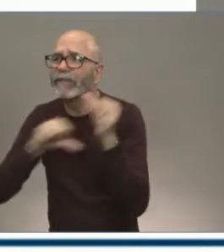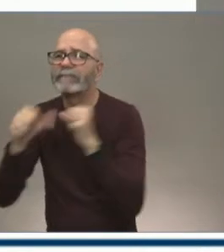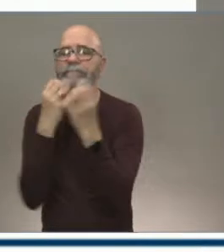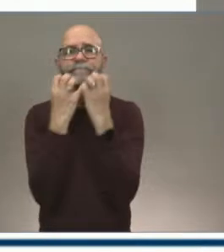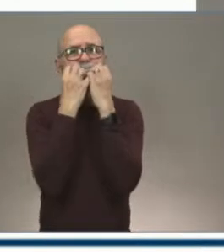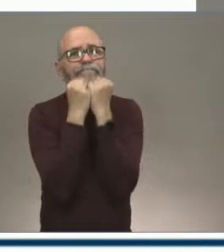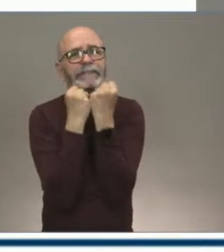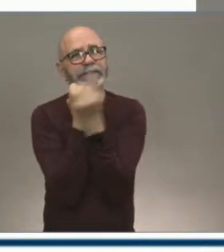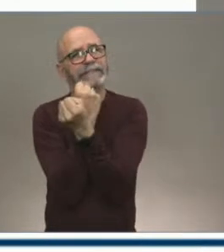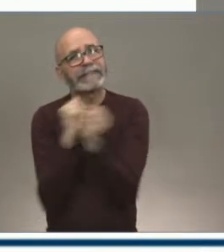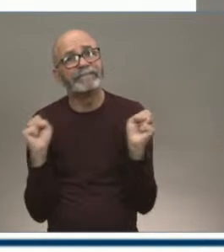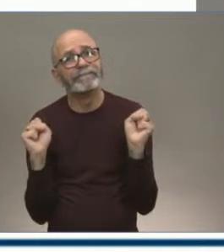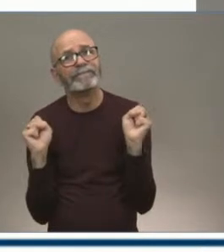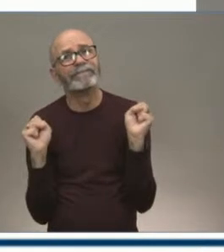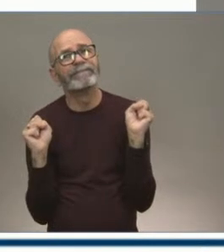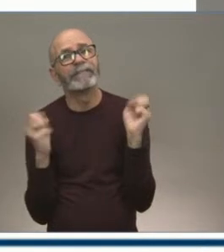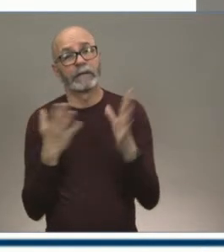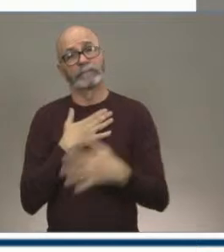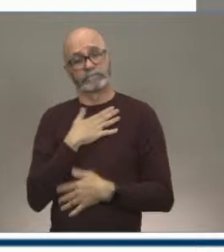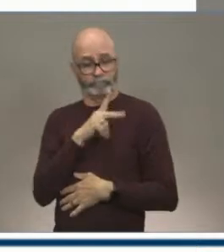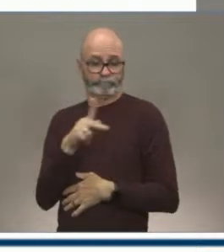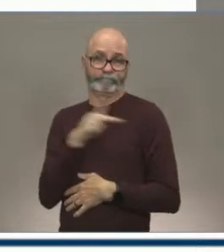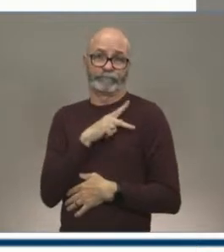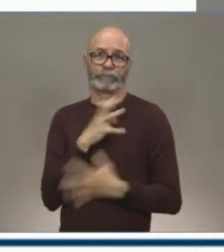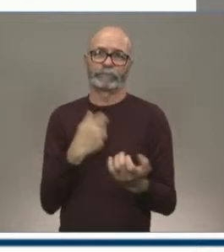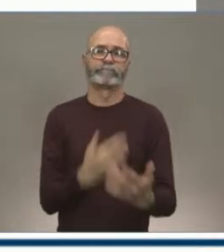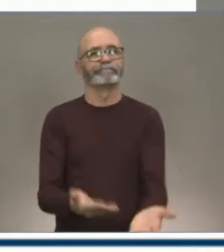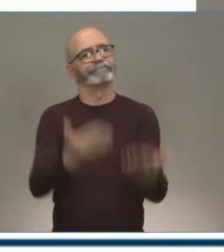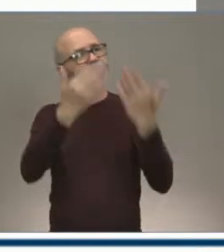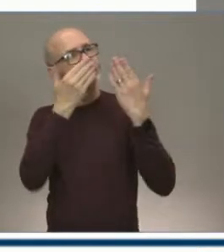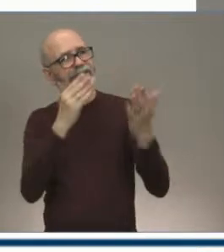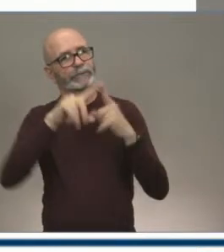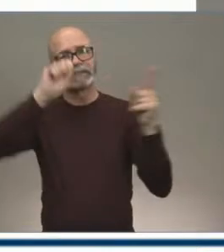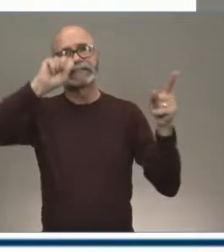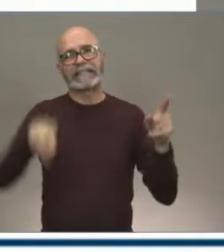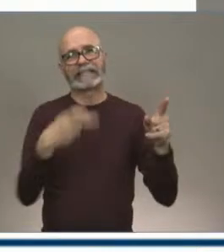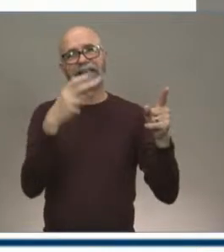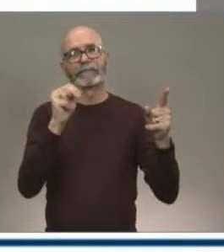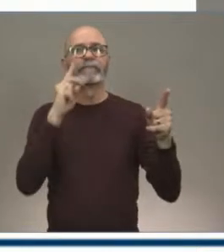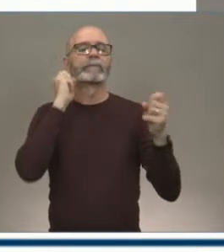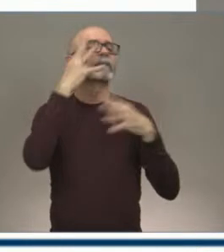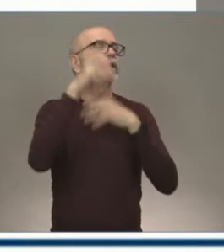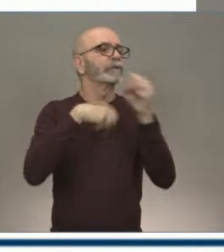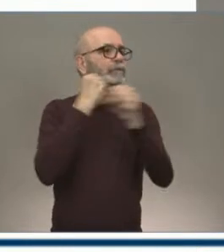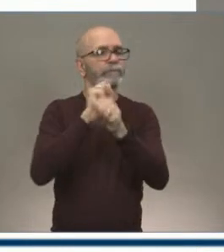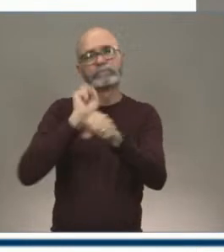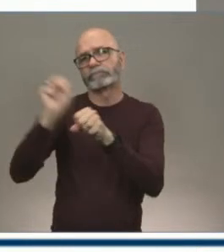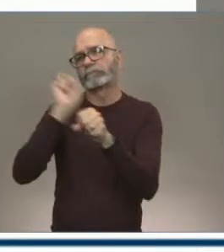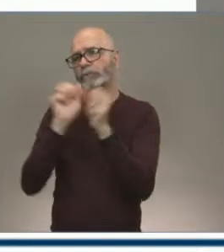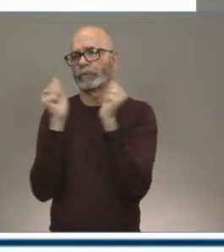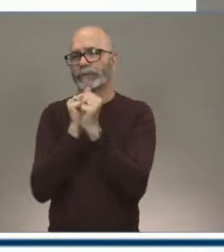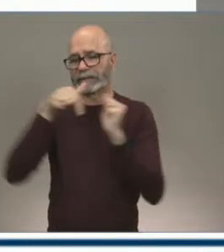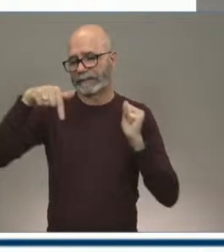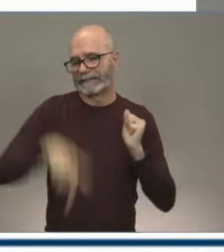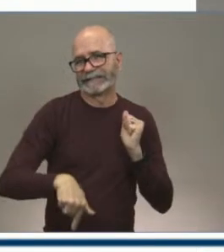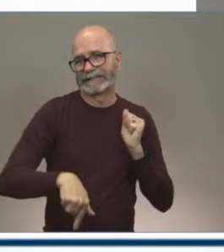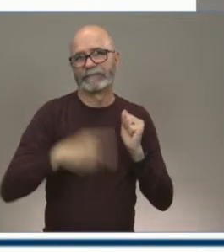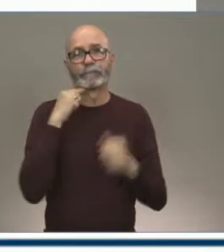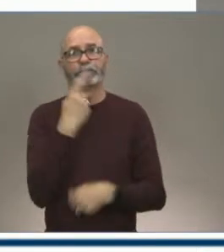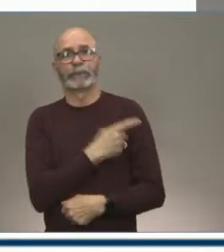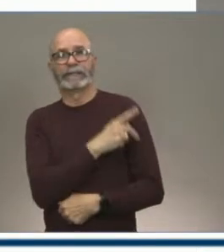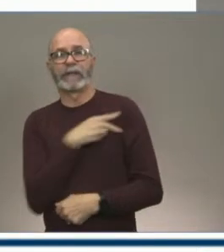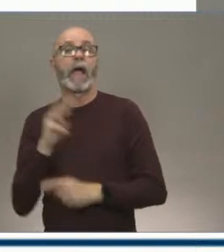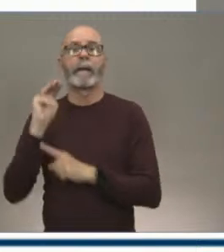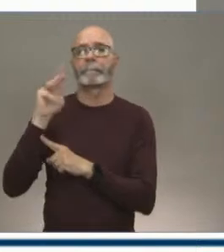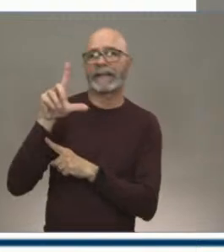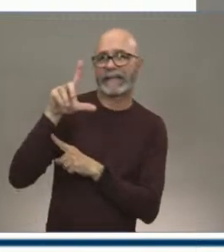to end by personally thanking Premier McNeil for his many years of service to this province as an MLA and as a Premier. These